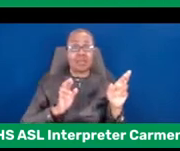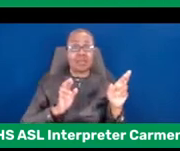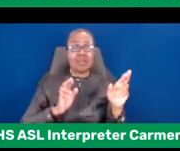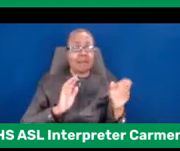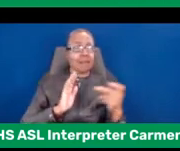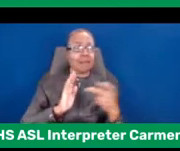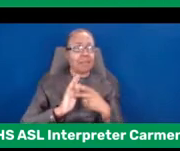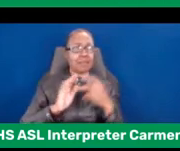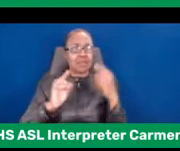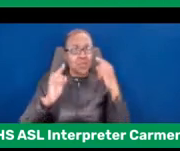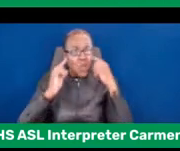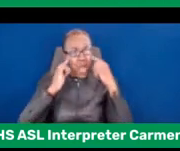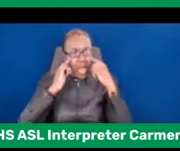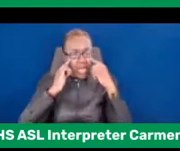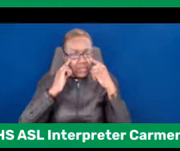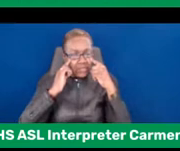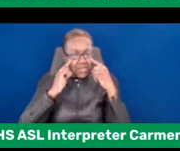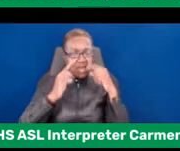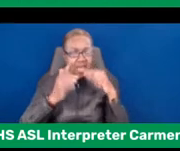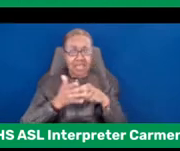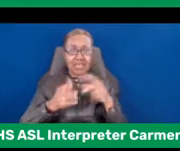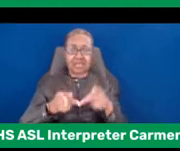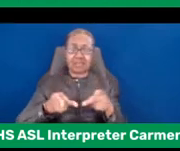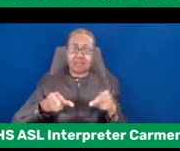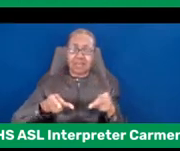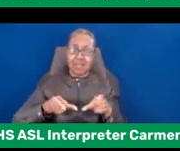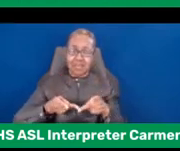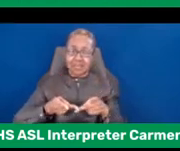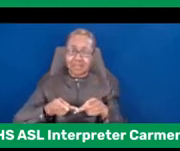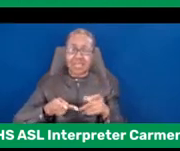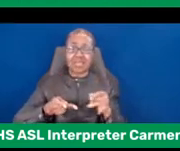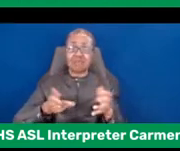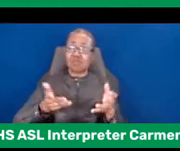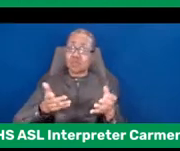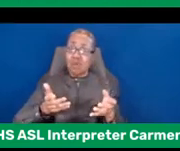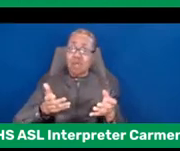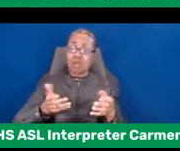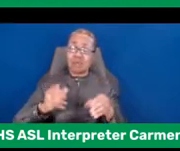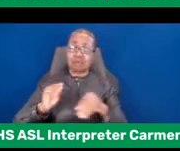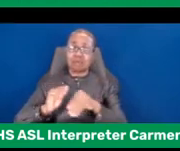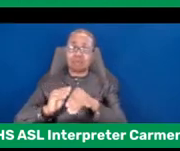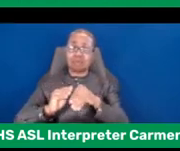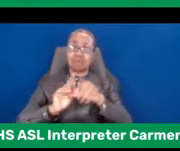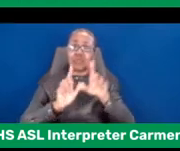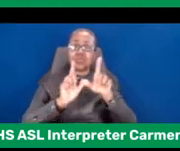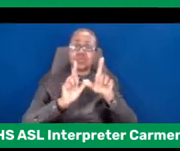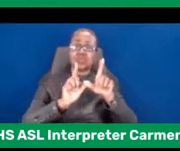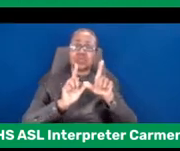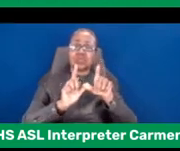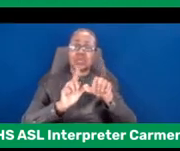eyes and this plane of existence. And then if you feel led to turn on your camera. Thank you.